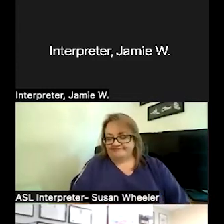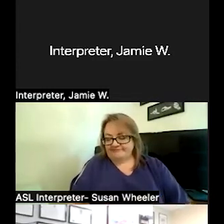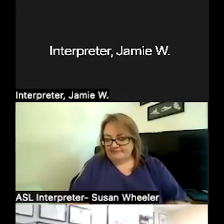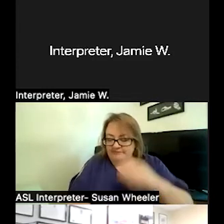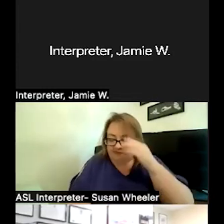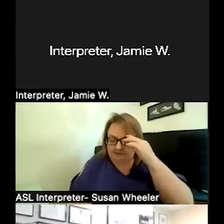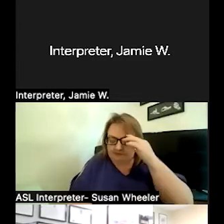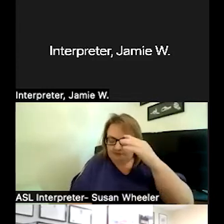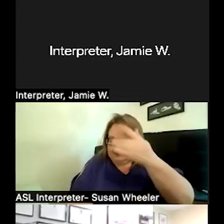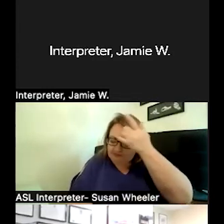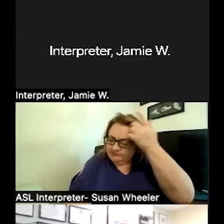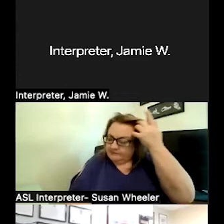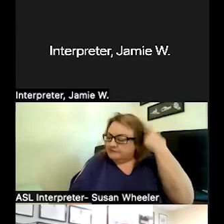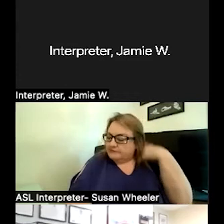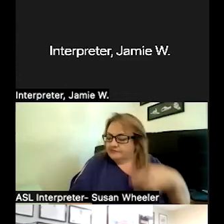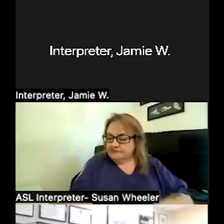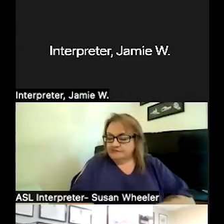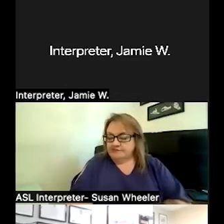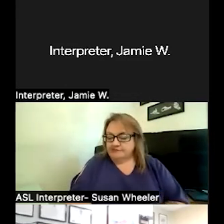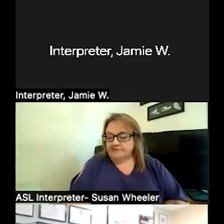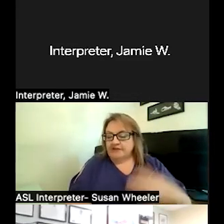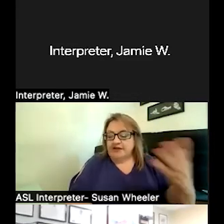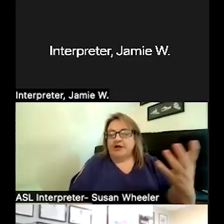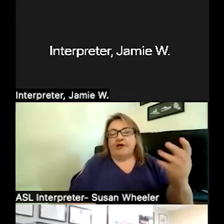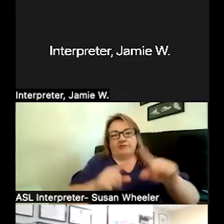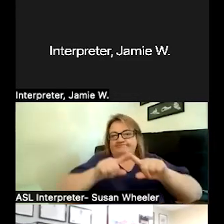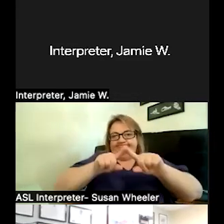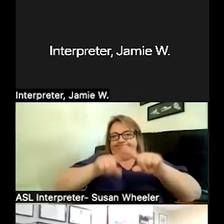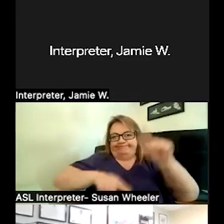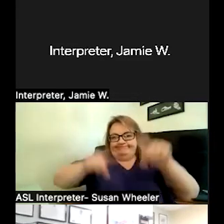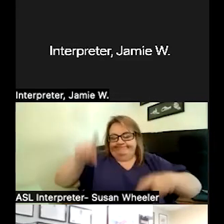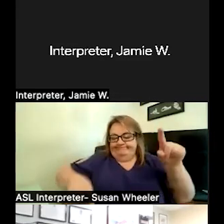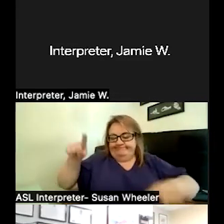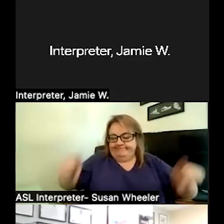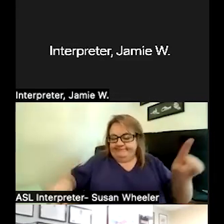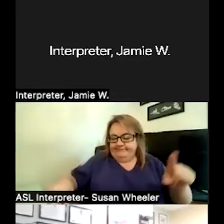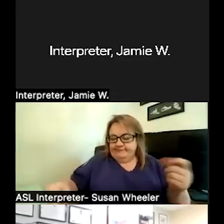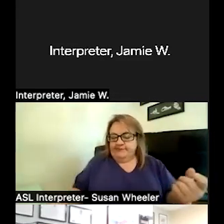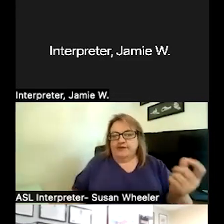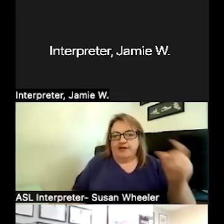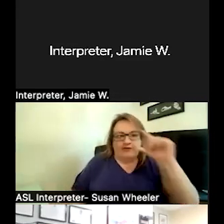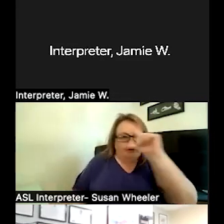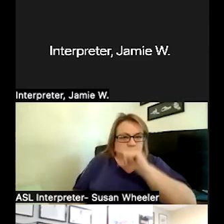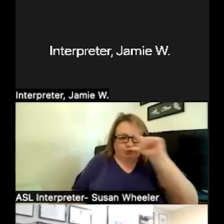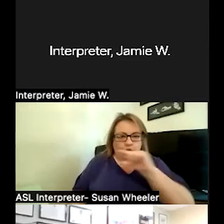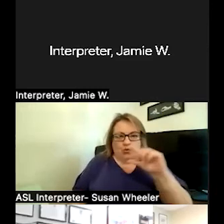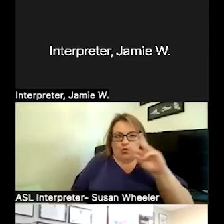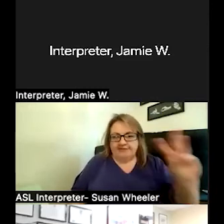Next, please. And here we have a variety of Google websites.